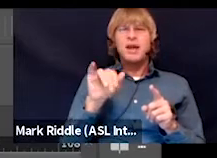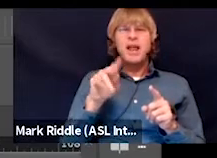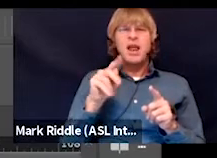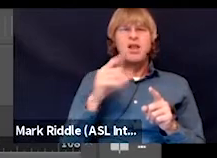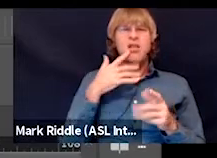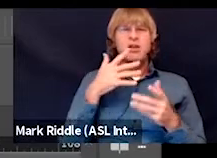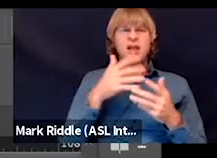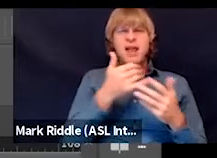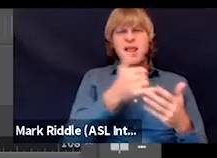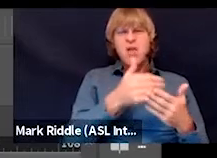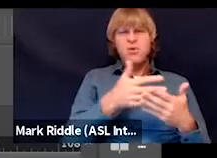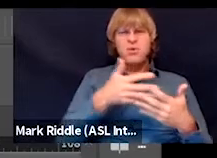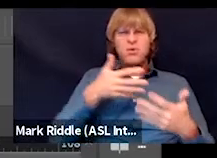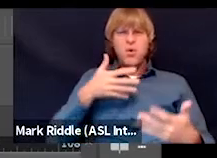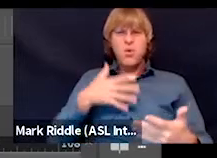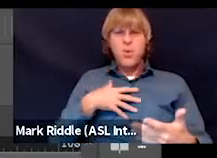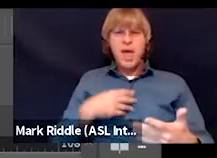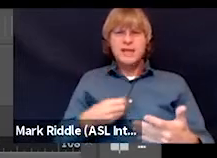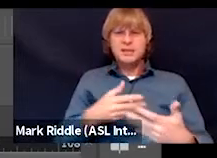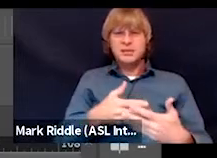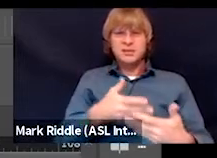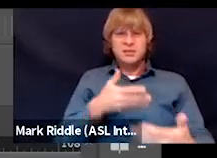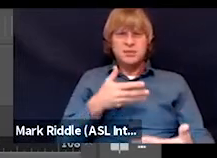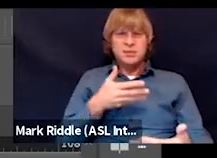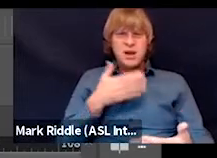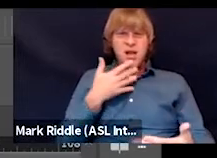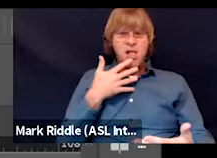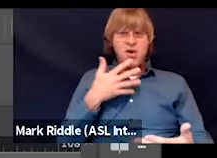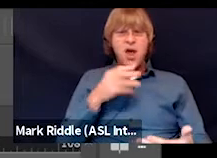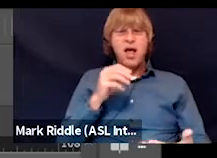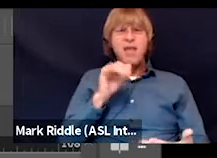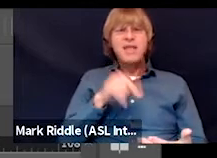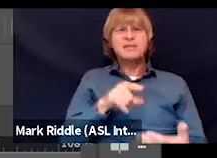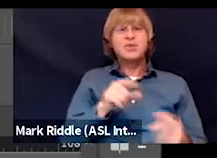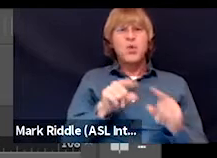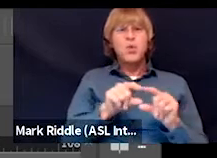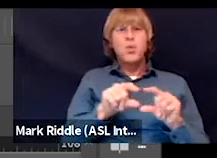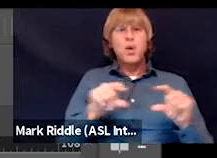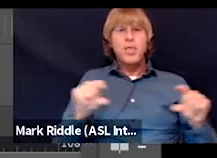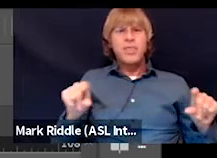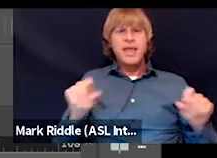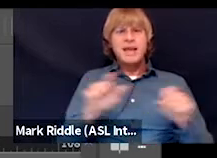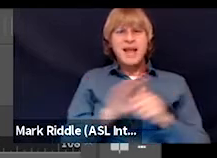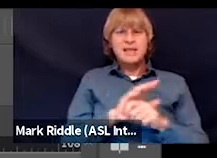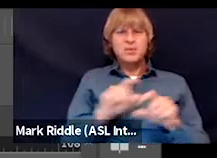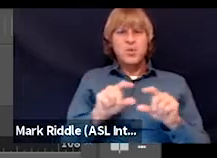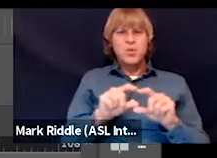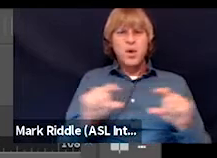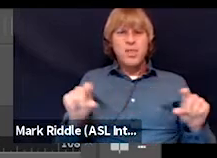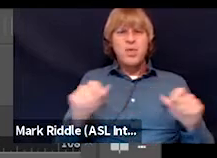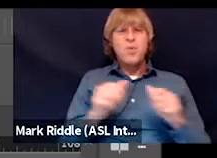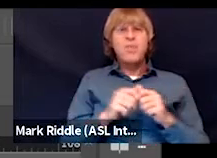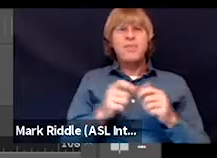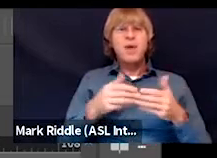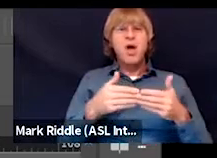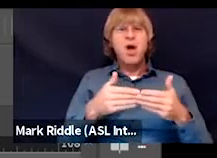yellow to a white. And it is the width of the text with a little bit of